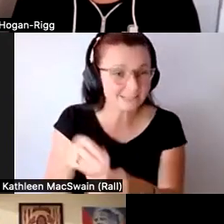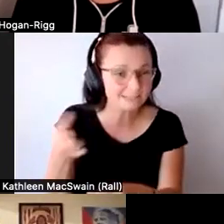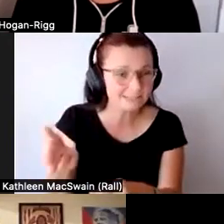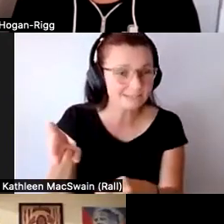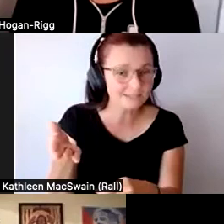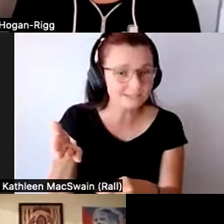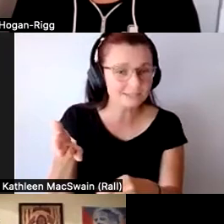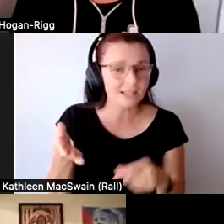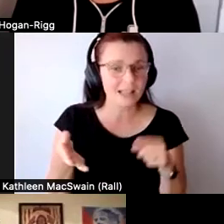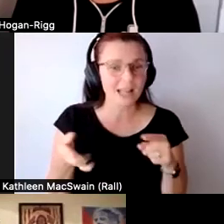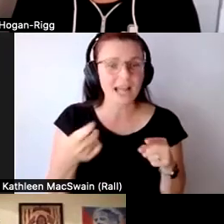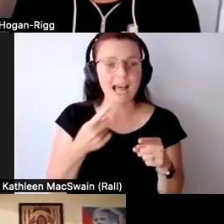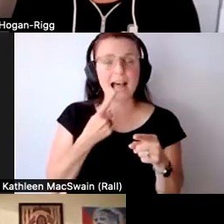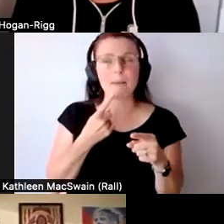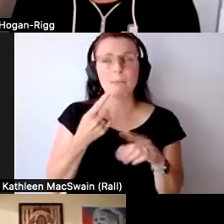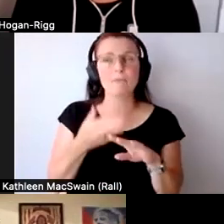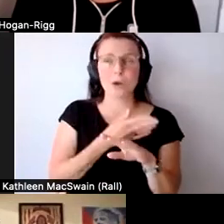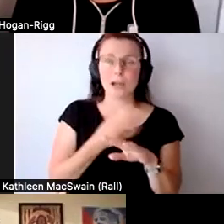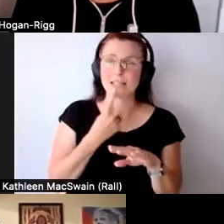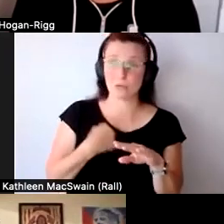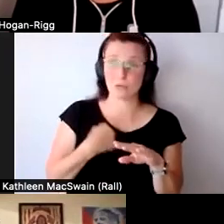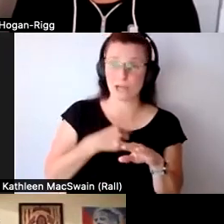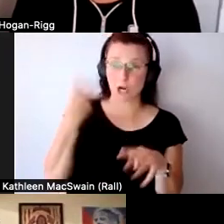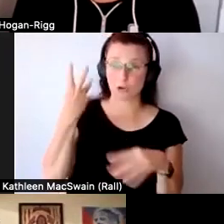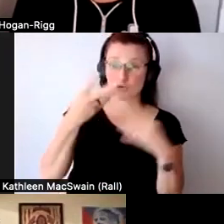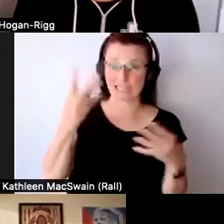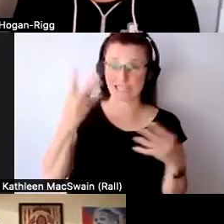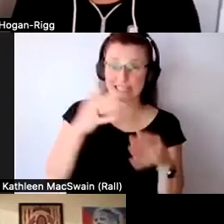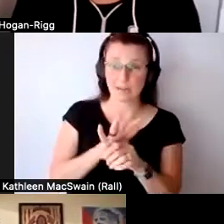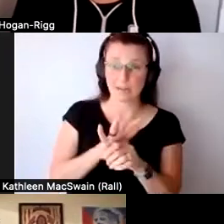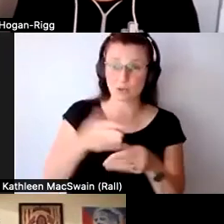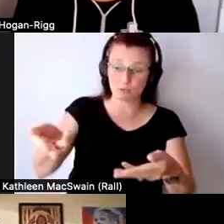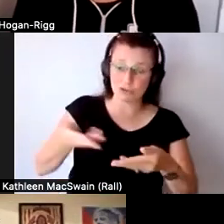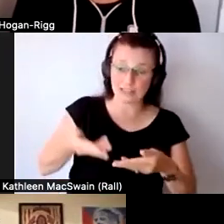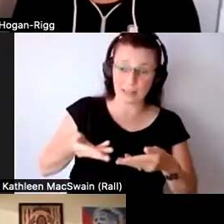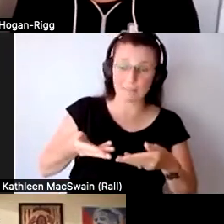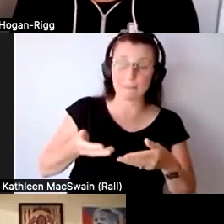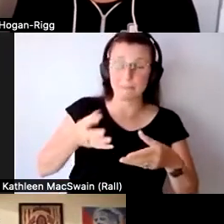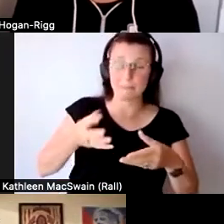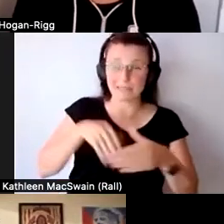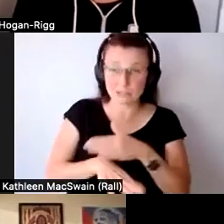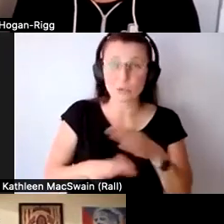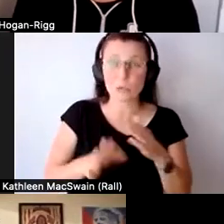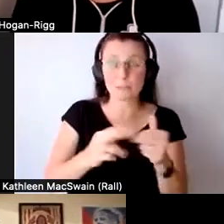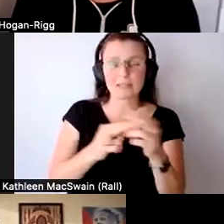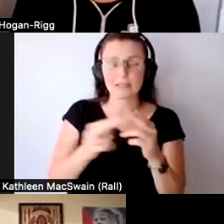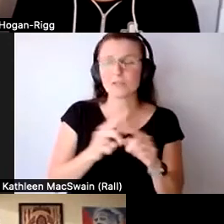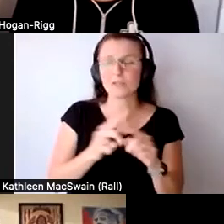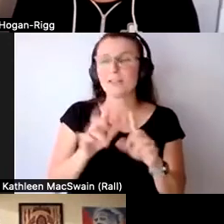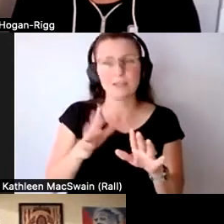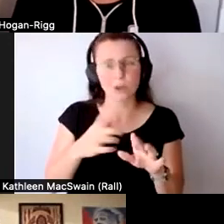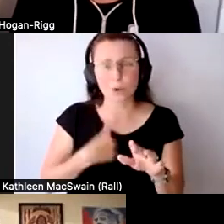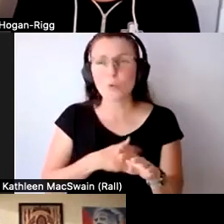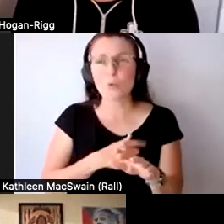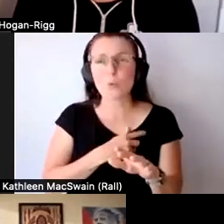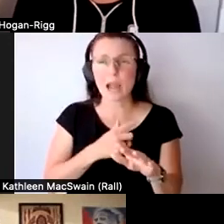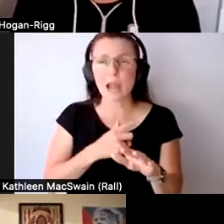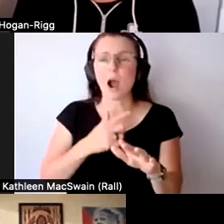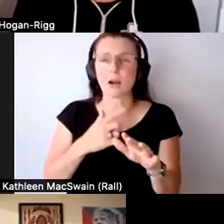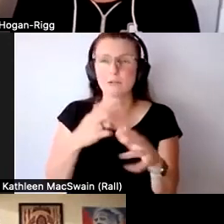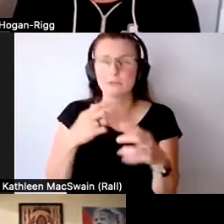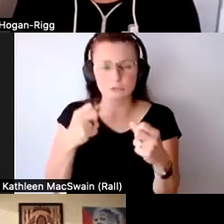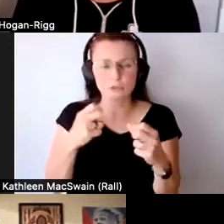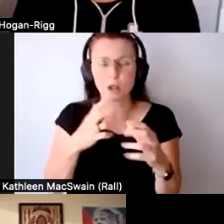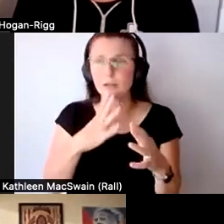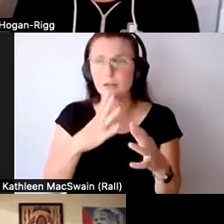enough to bring them in. Let us love our people. Those of us who are willing to do this work, let us love them. The great doctors